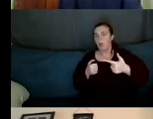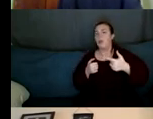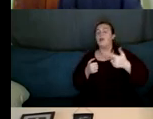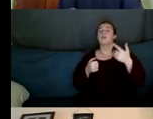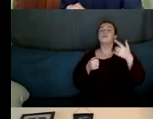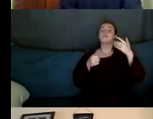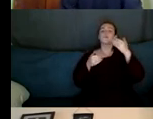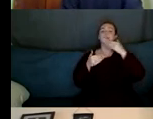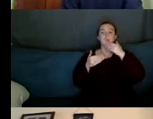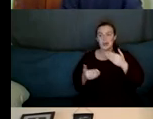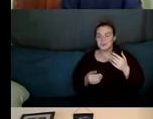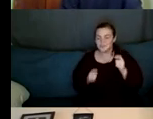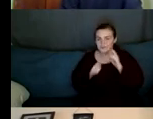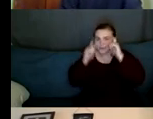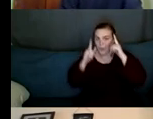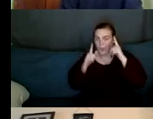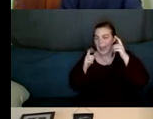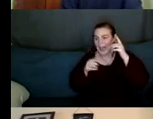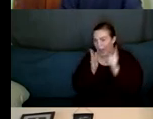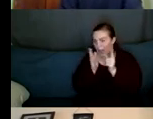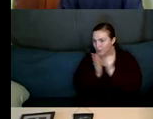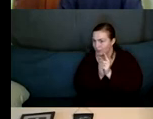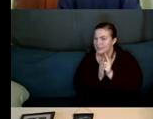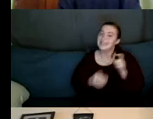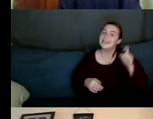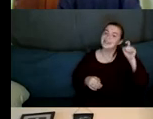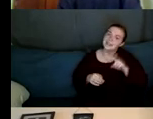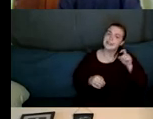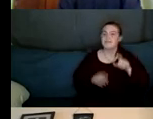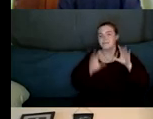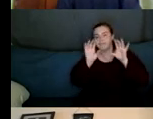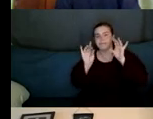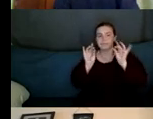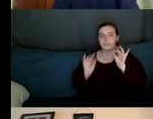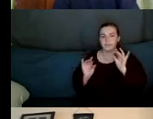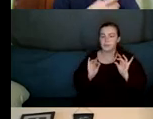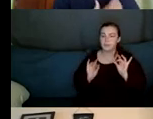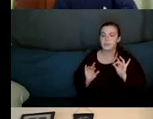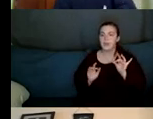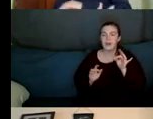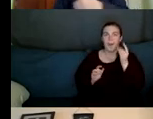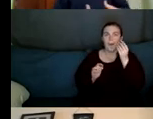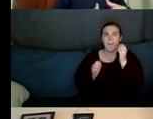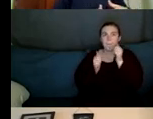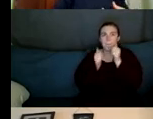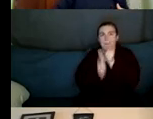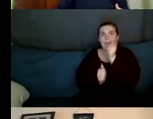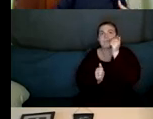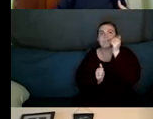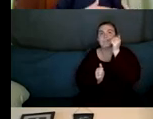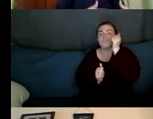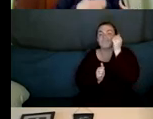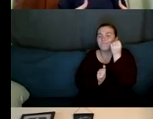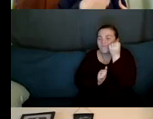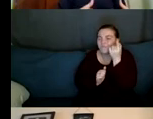So you have to kind of pick and choose what is going to be the most logical for the audience, but also